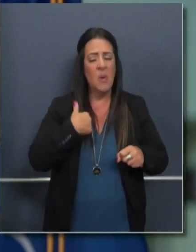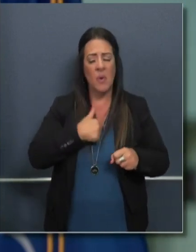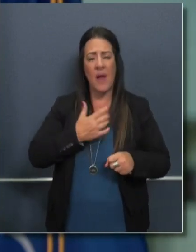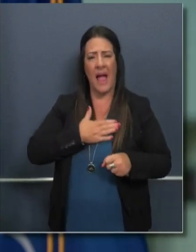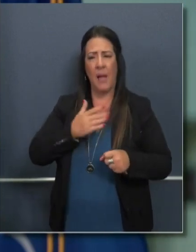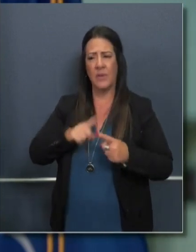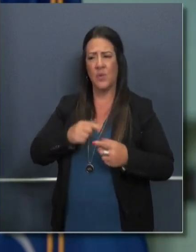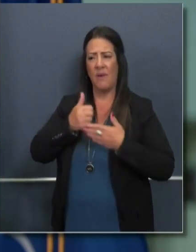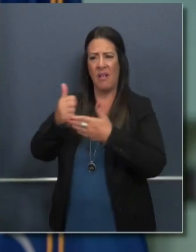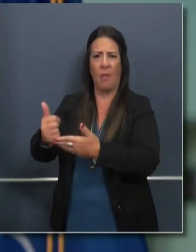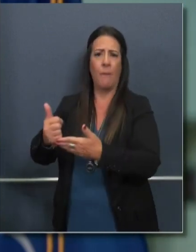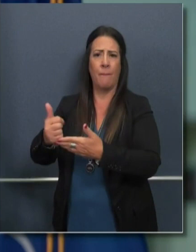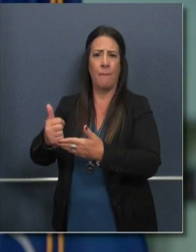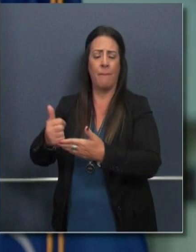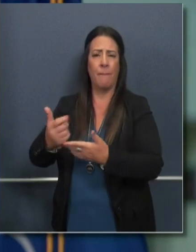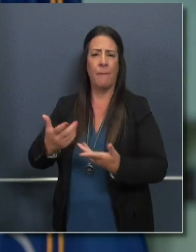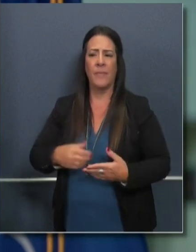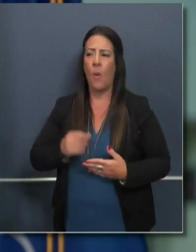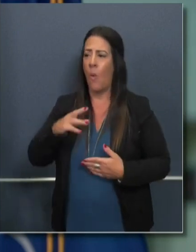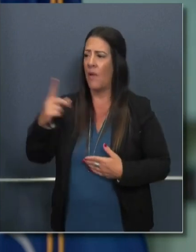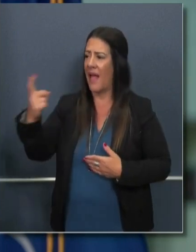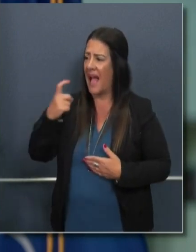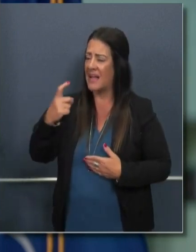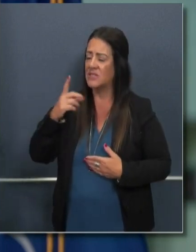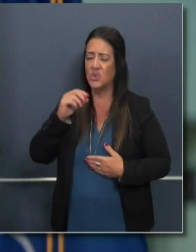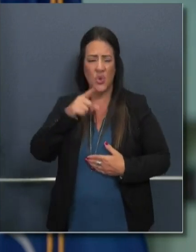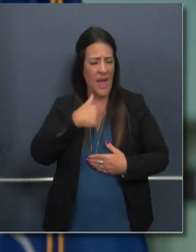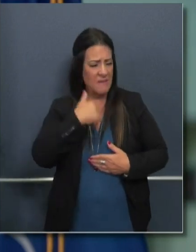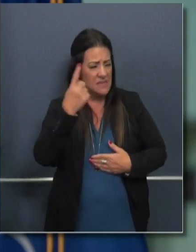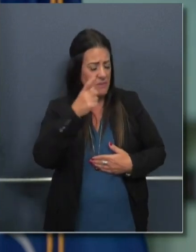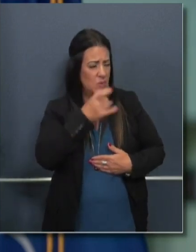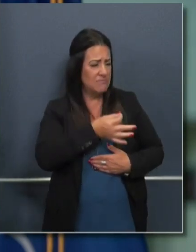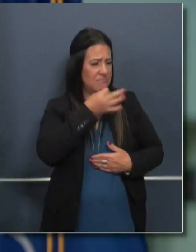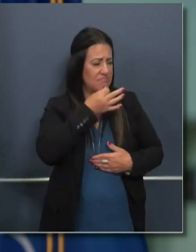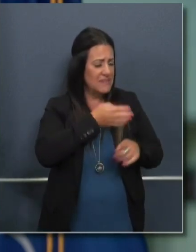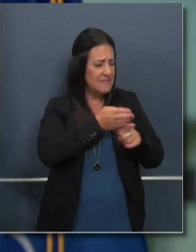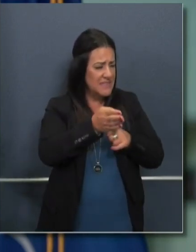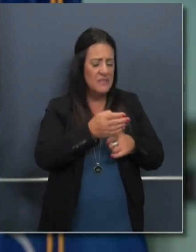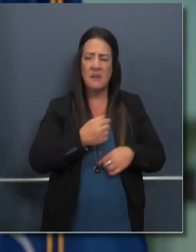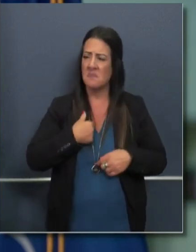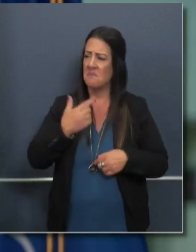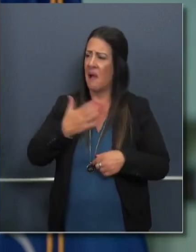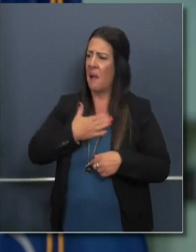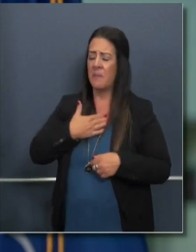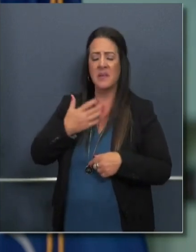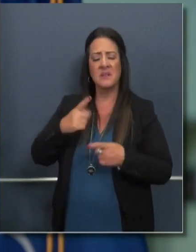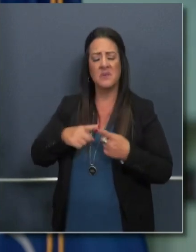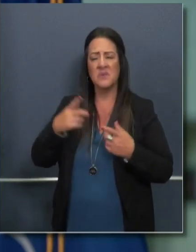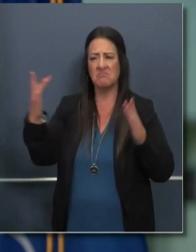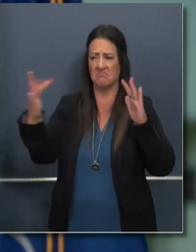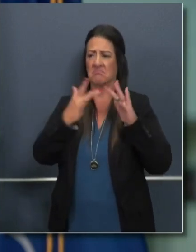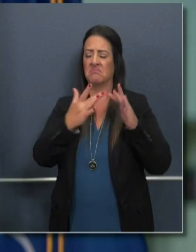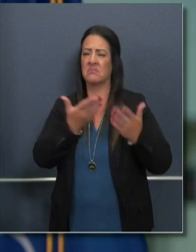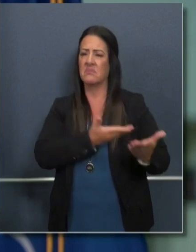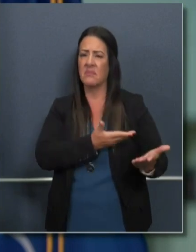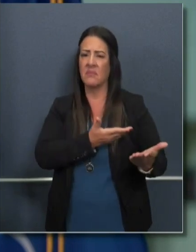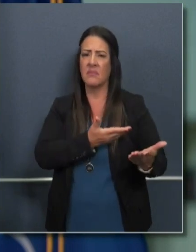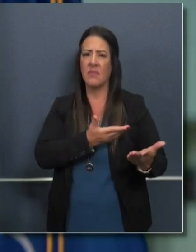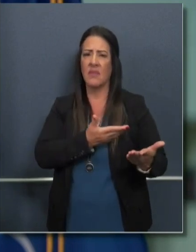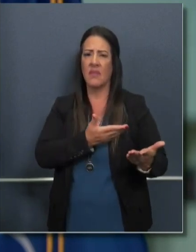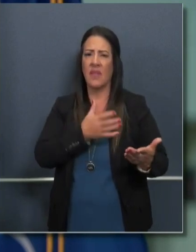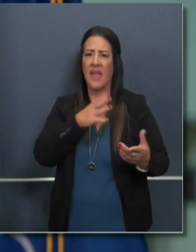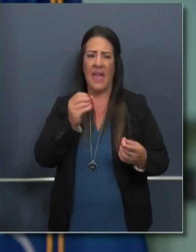availability of masks, expertise, to the extent now that we have provided all of this data